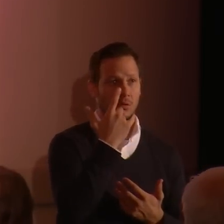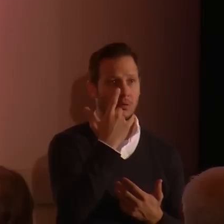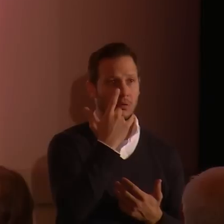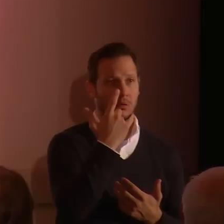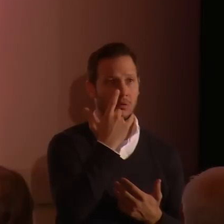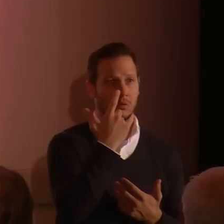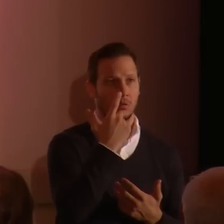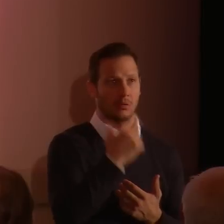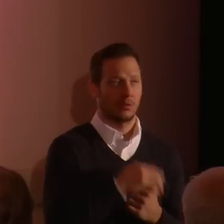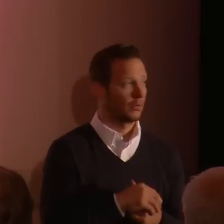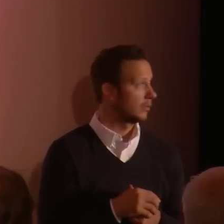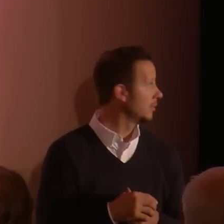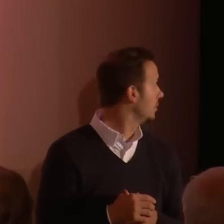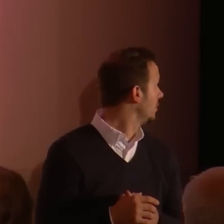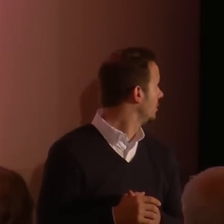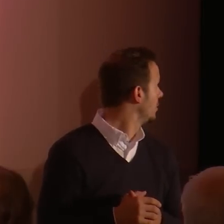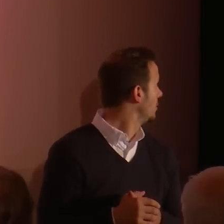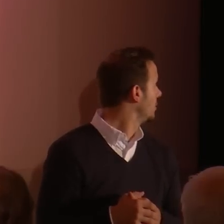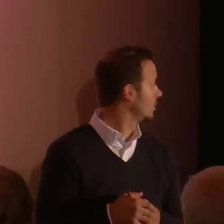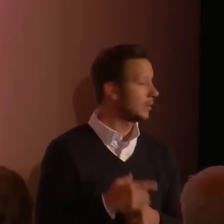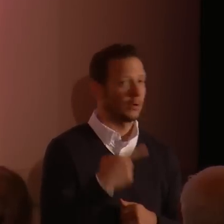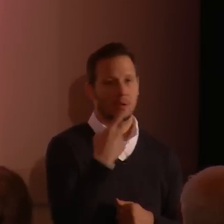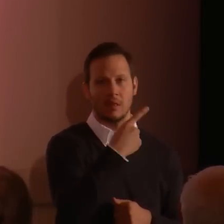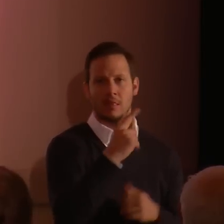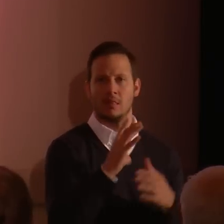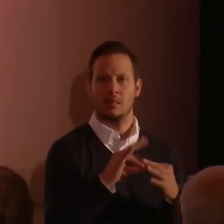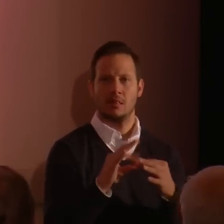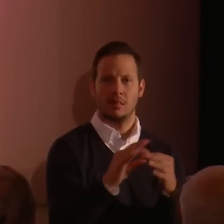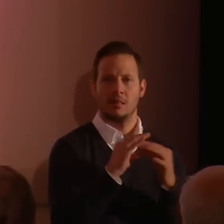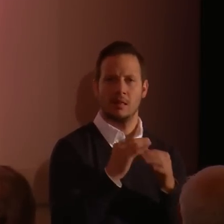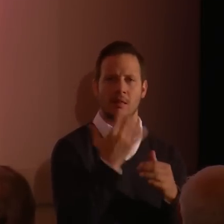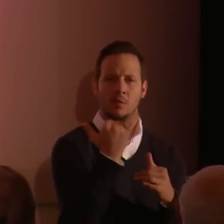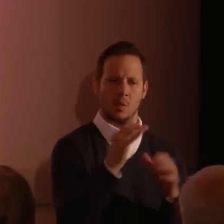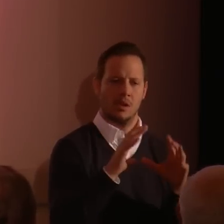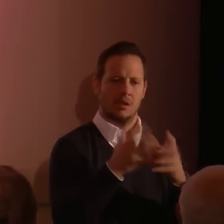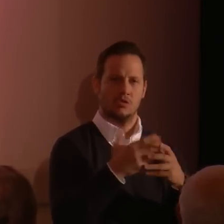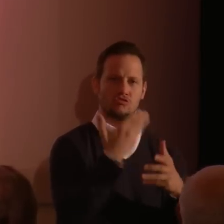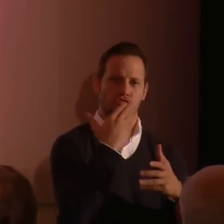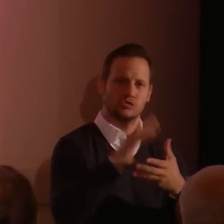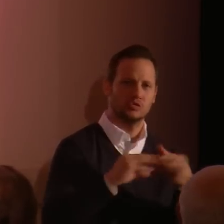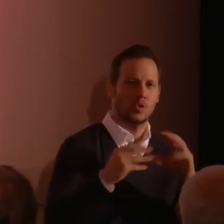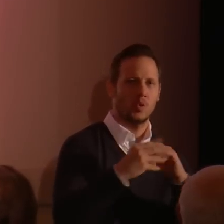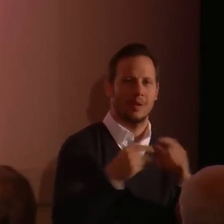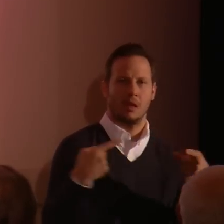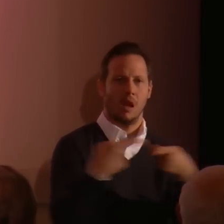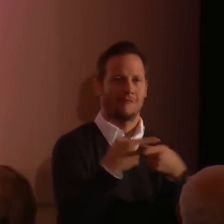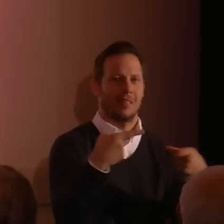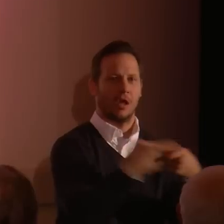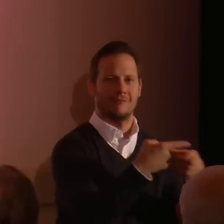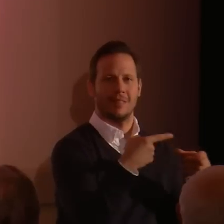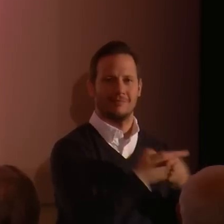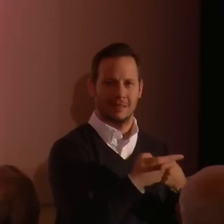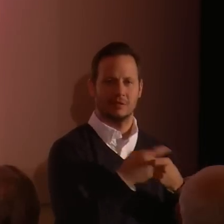form designed to feed storylines and conflict. So being what I believed was a good student of the game, I went